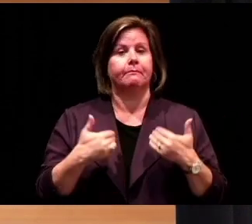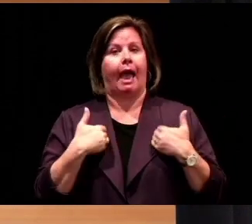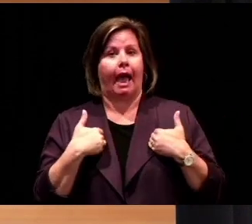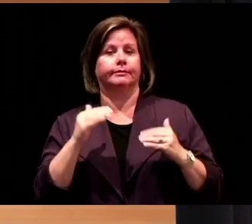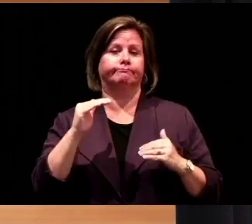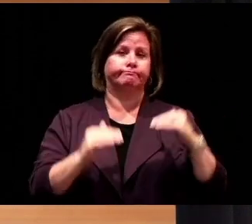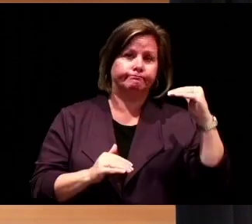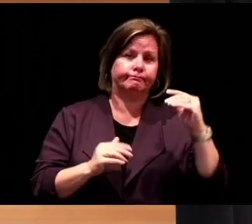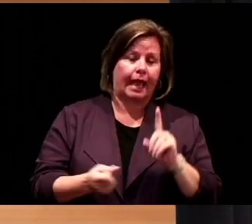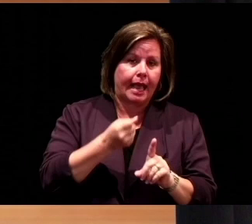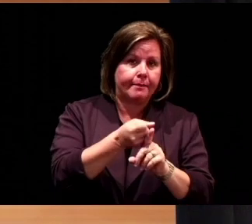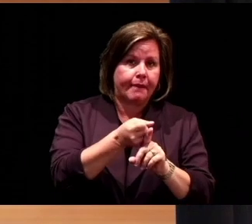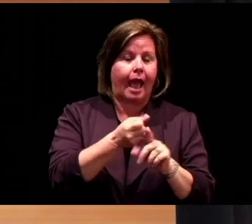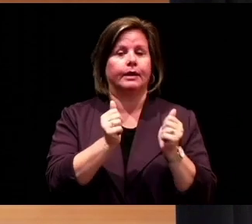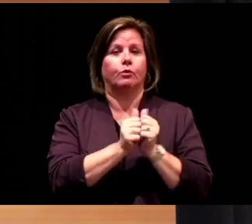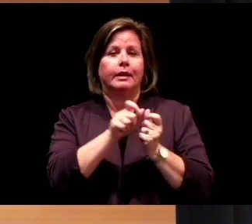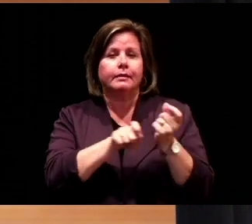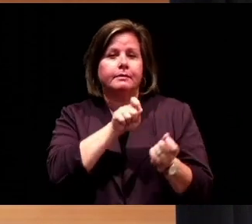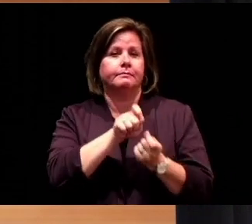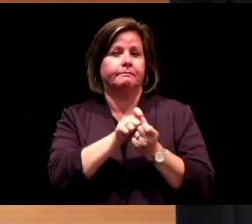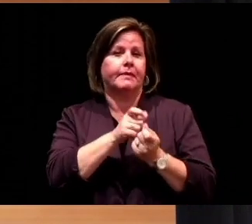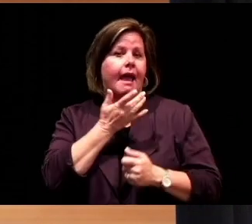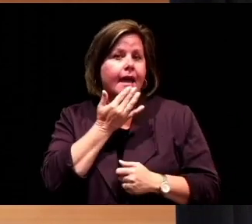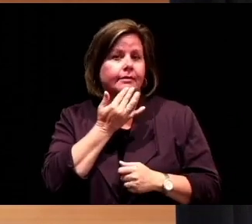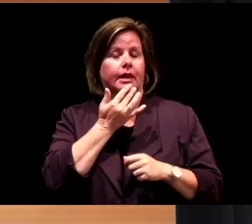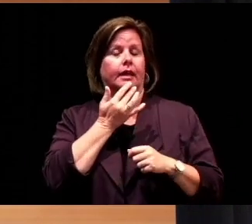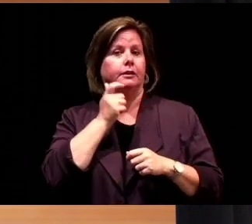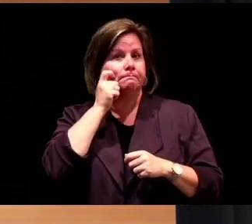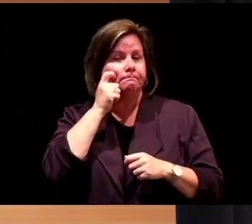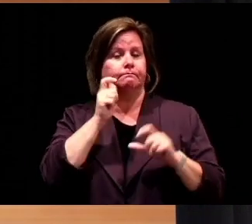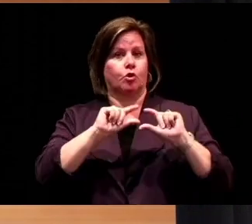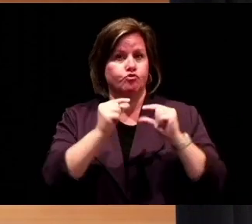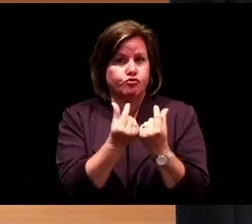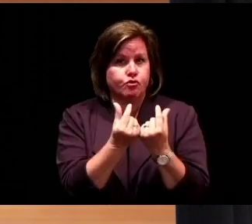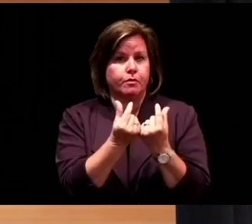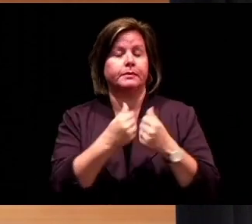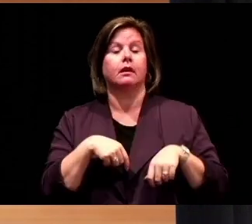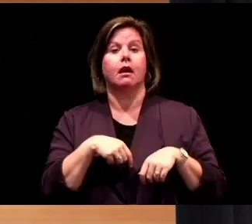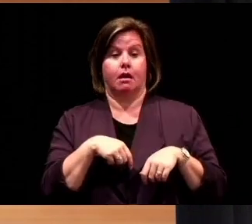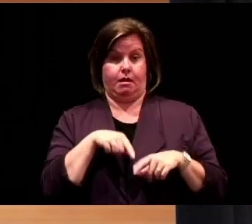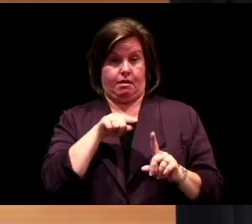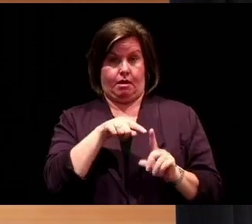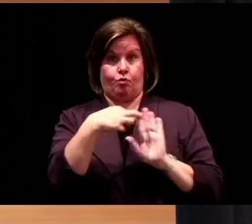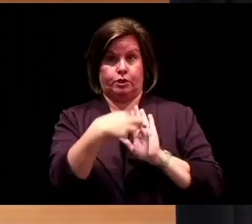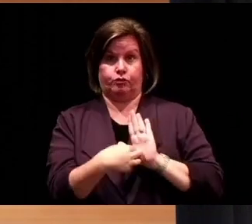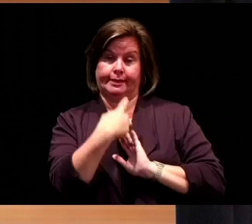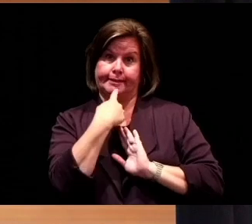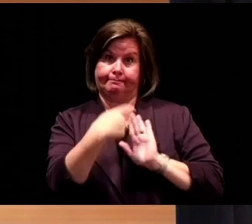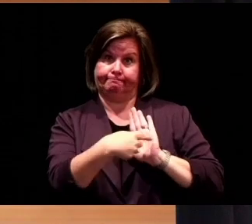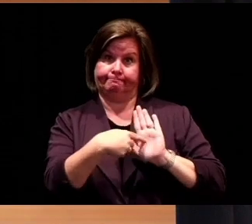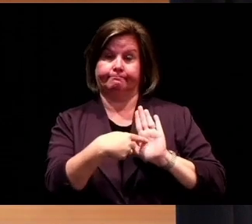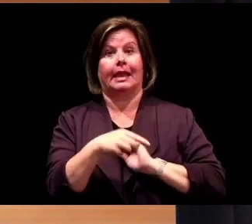just add a case here because we are talking criminal history that is very on point and helpful, which